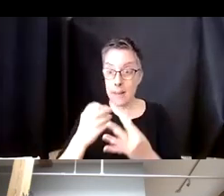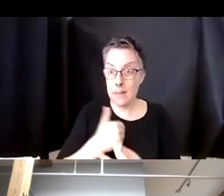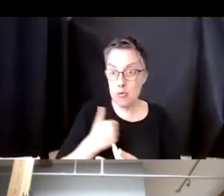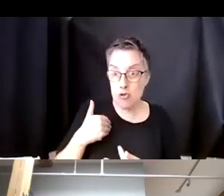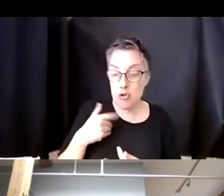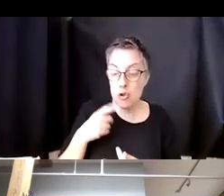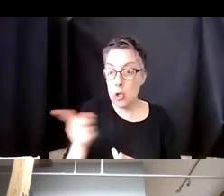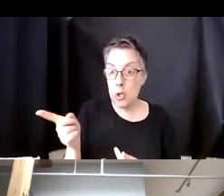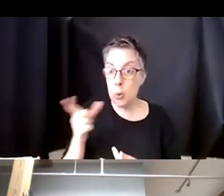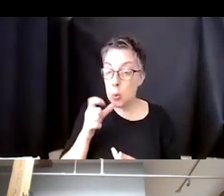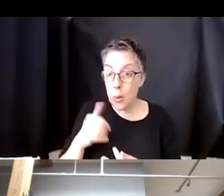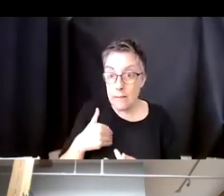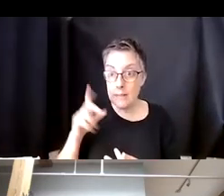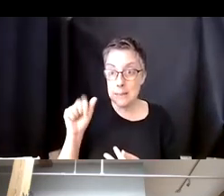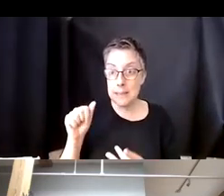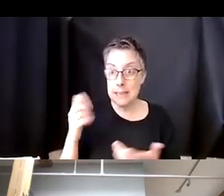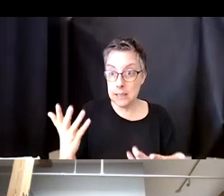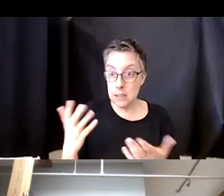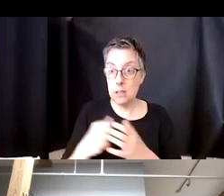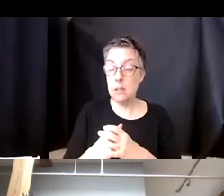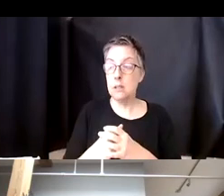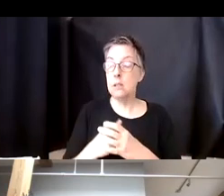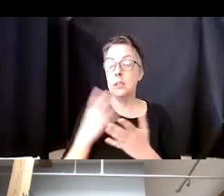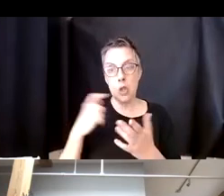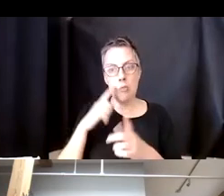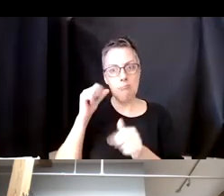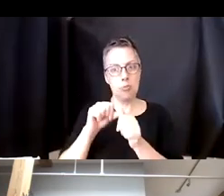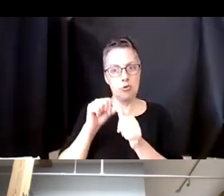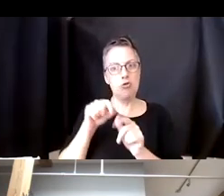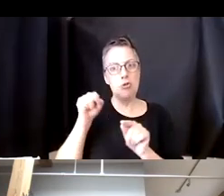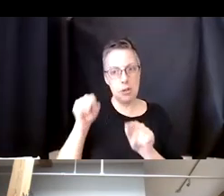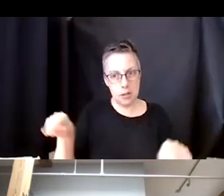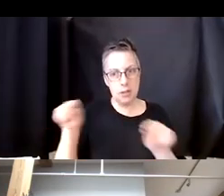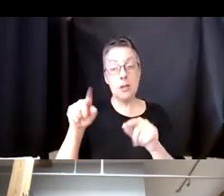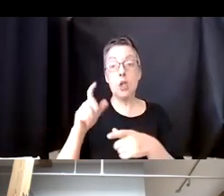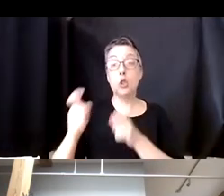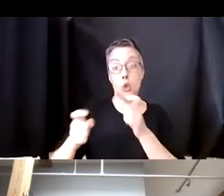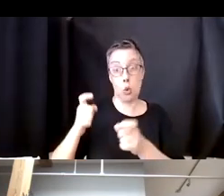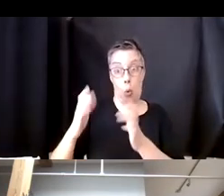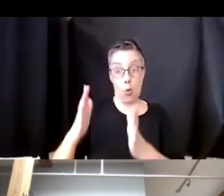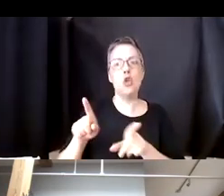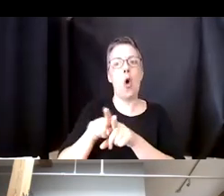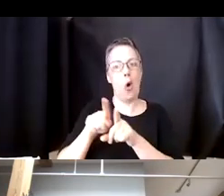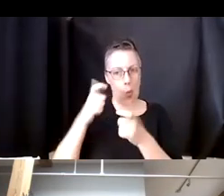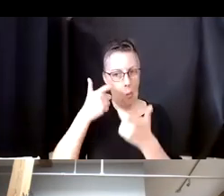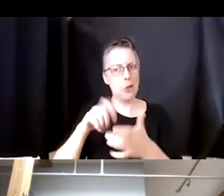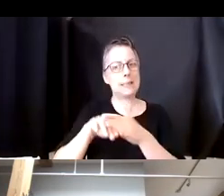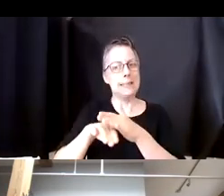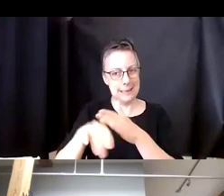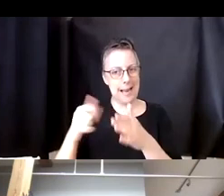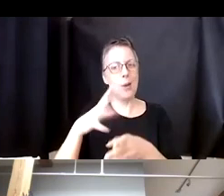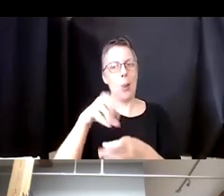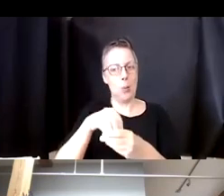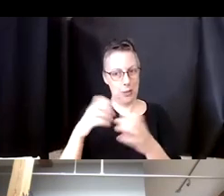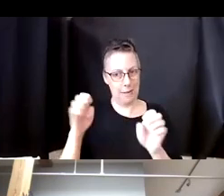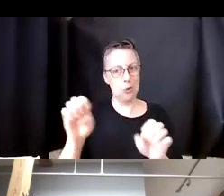has a disability. So keep in mind that donors are also watching accessibility and inclusive effort.